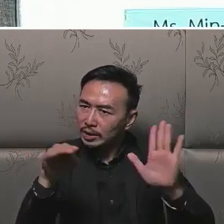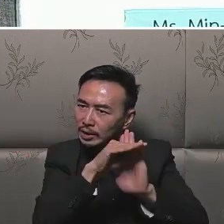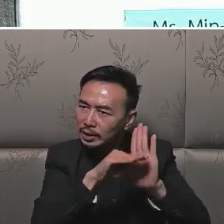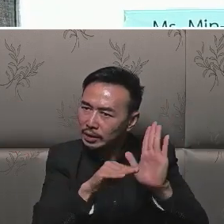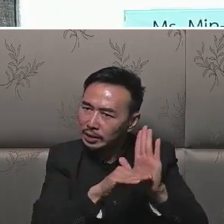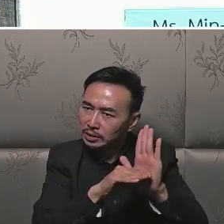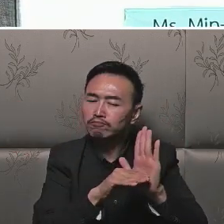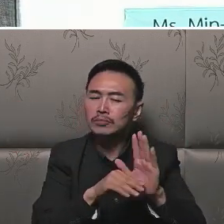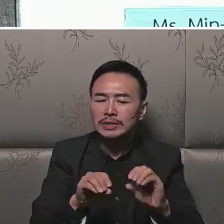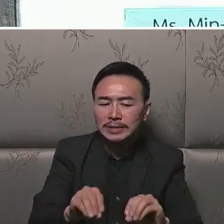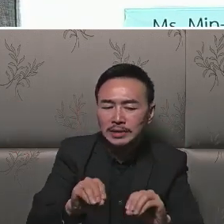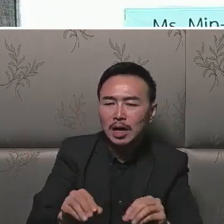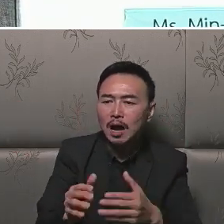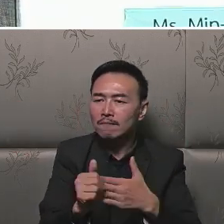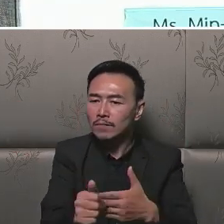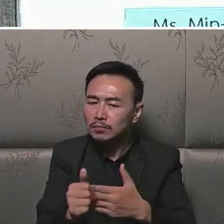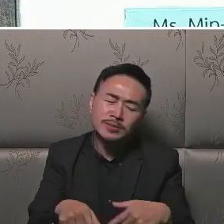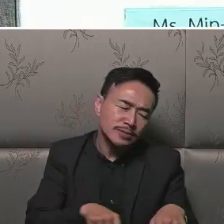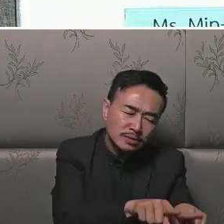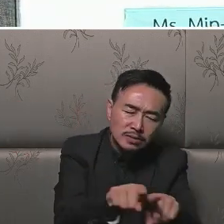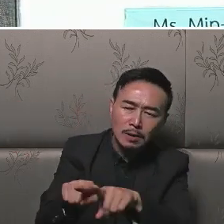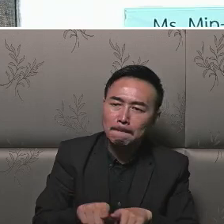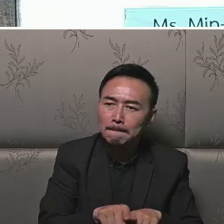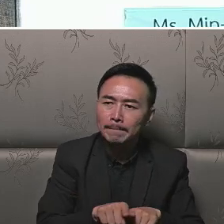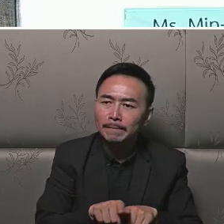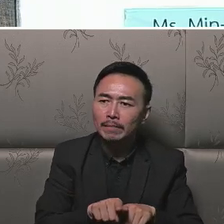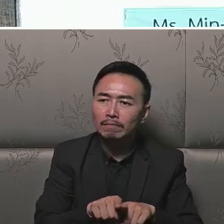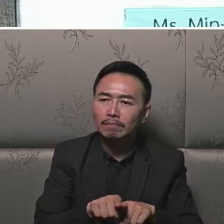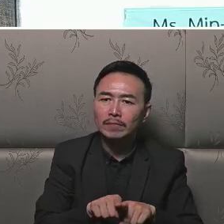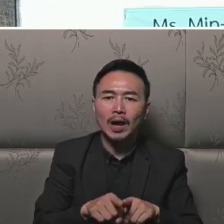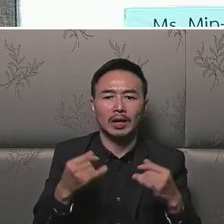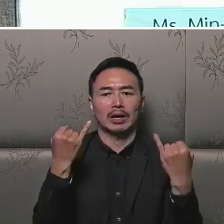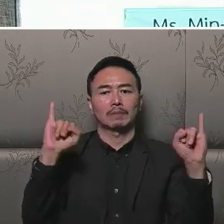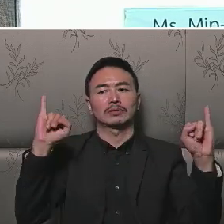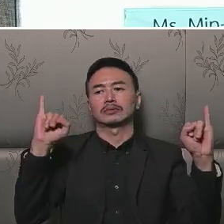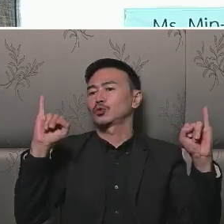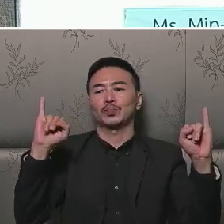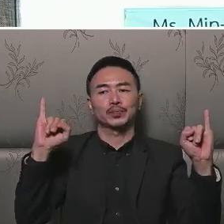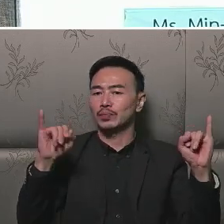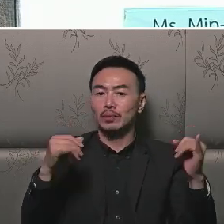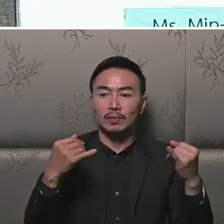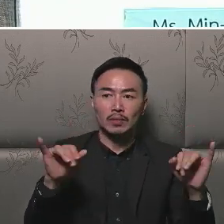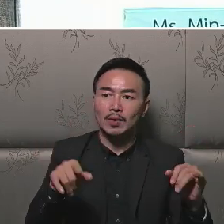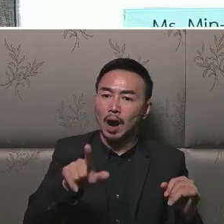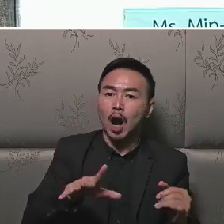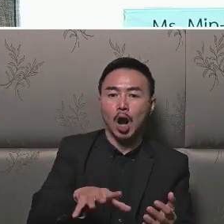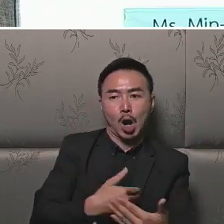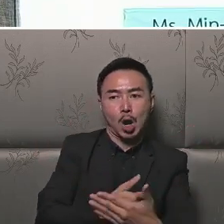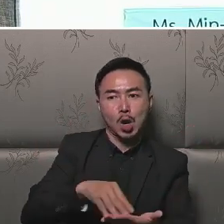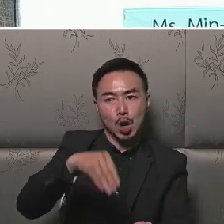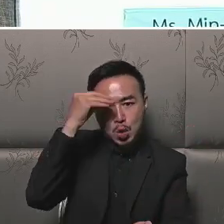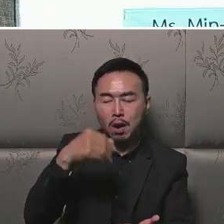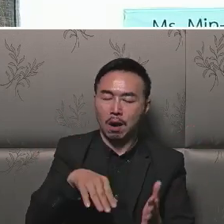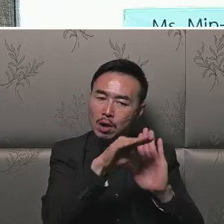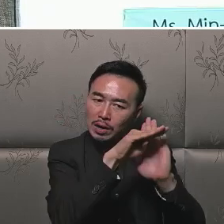formal school, we are more or less structured. But at some point, there must be some